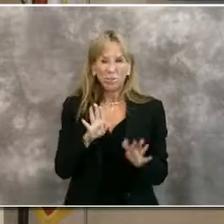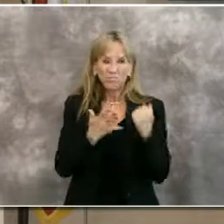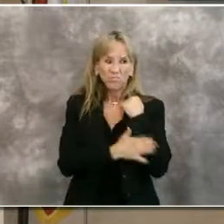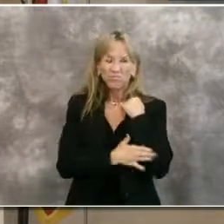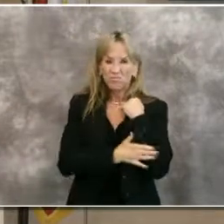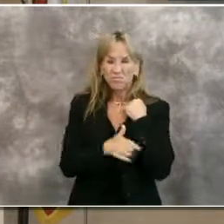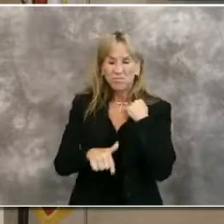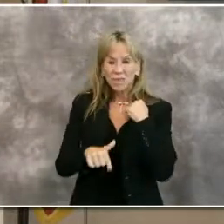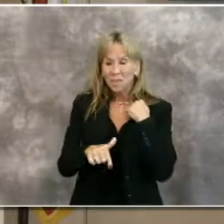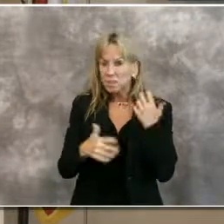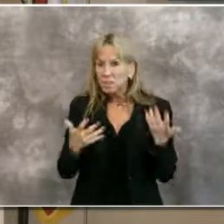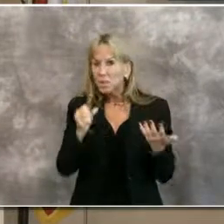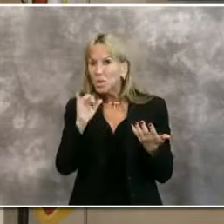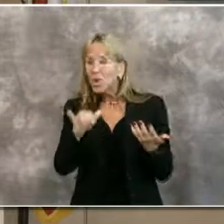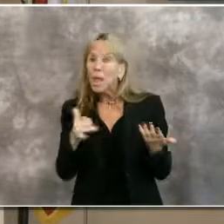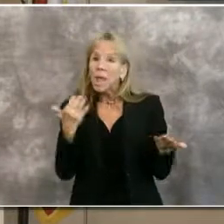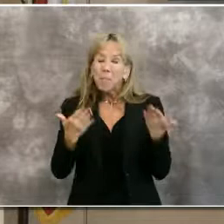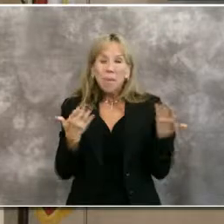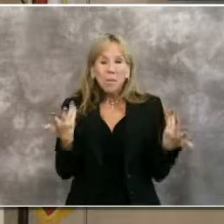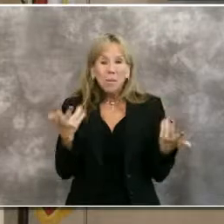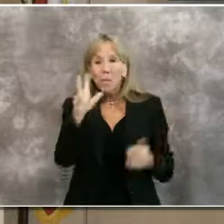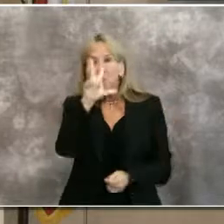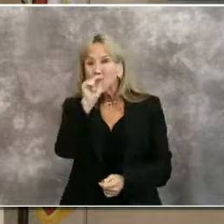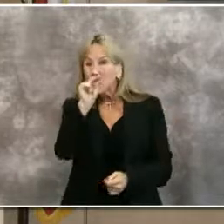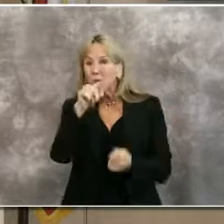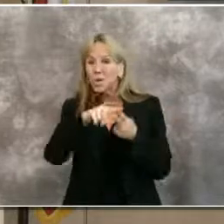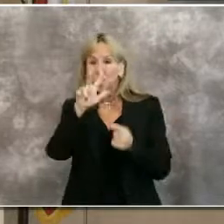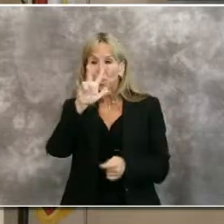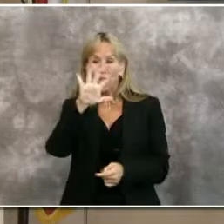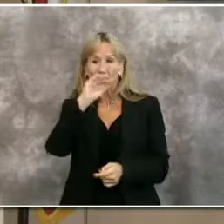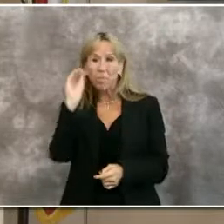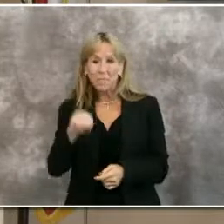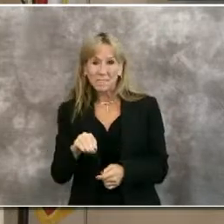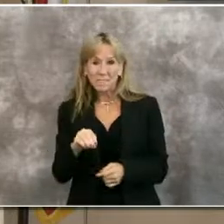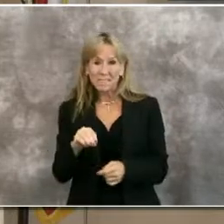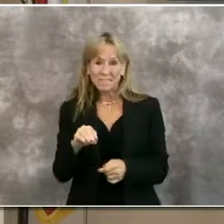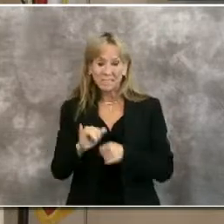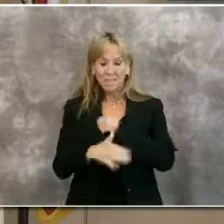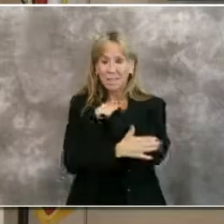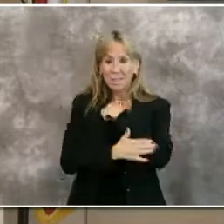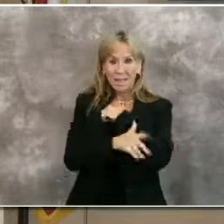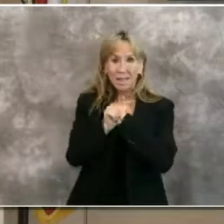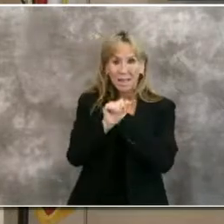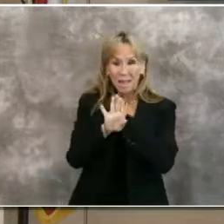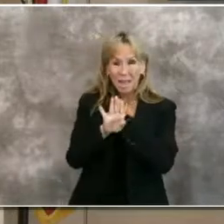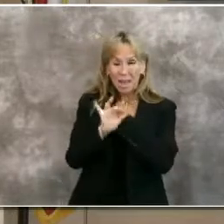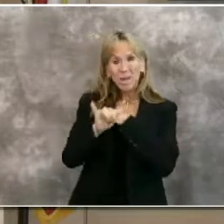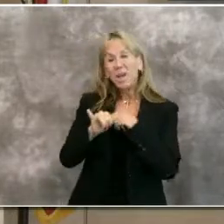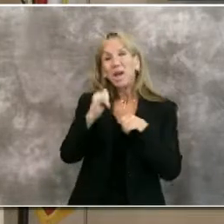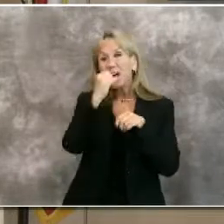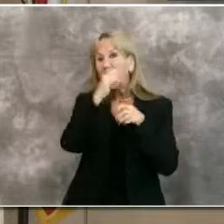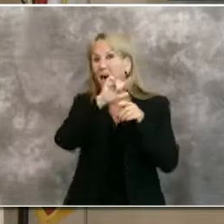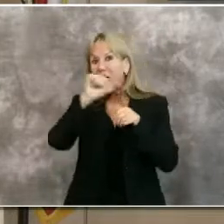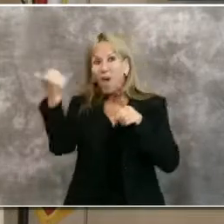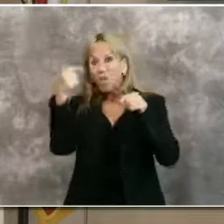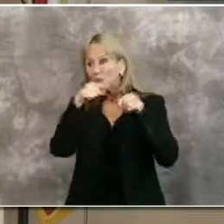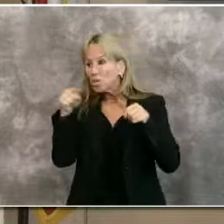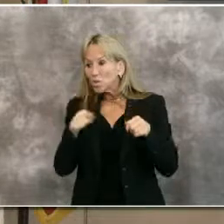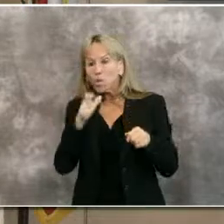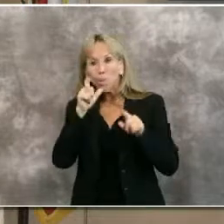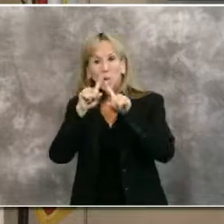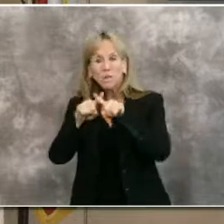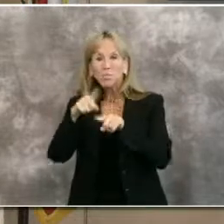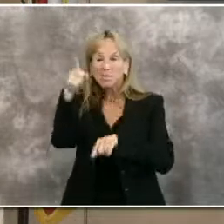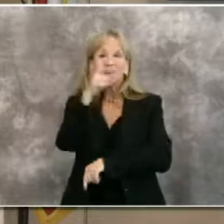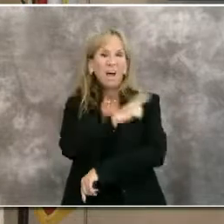perspective, that represents maybe 30-35% of the county lab. The rest of it, the lion's share of it, is our hospital partners that